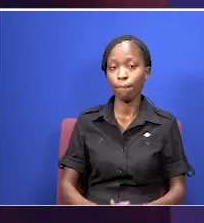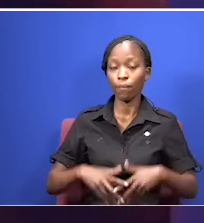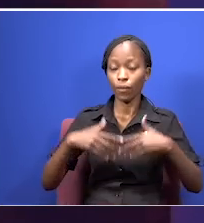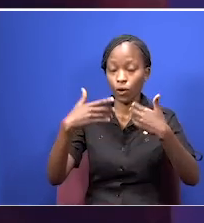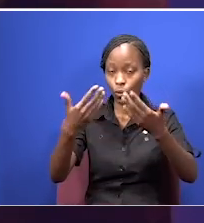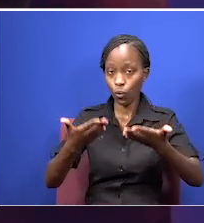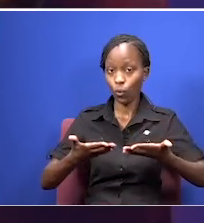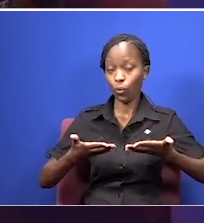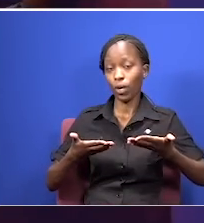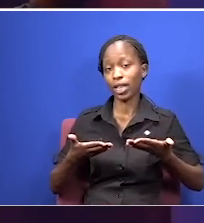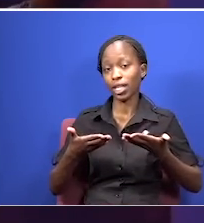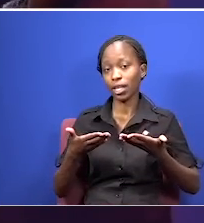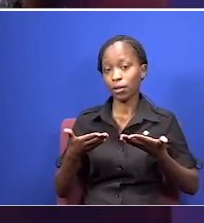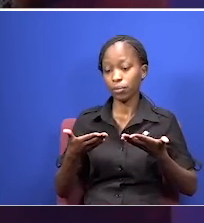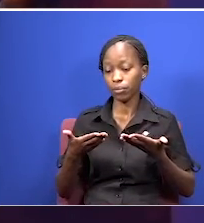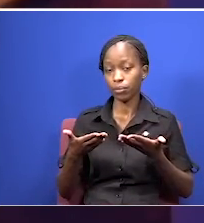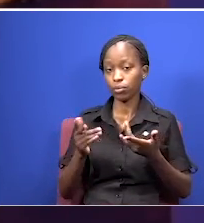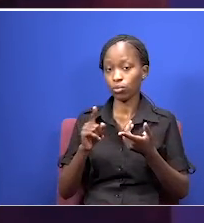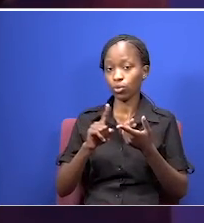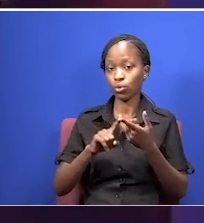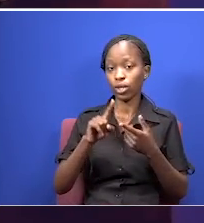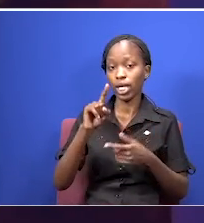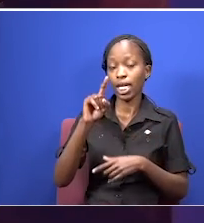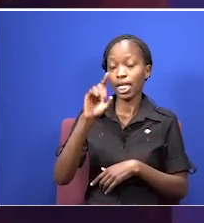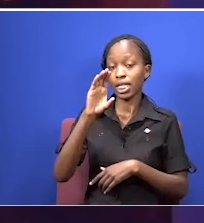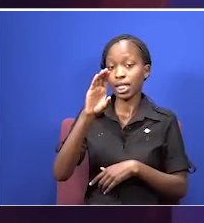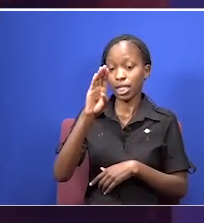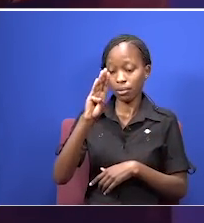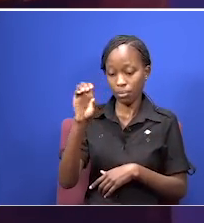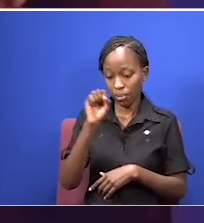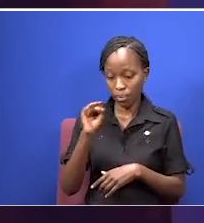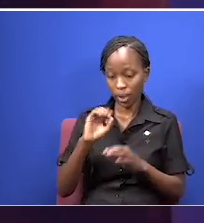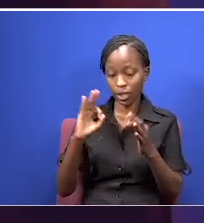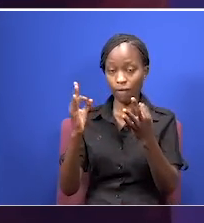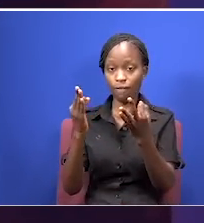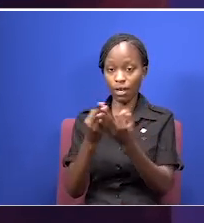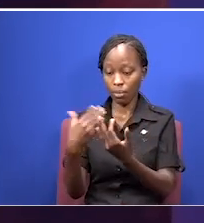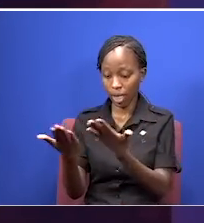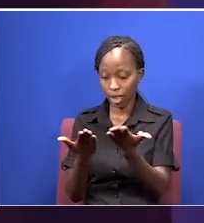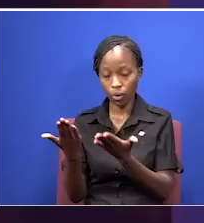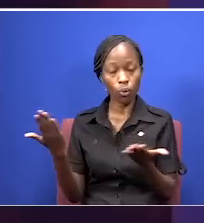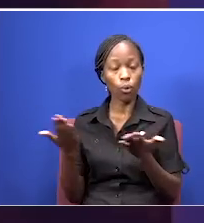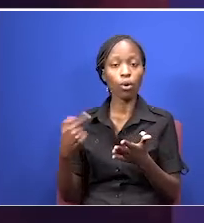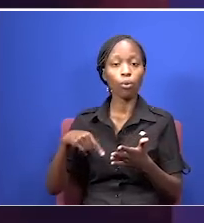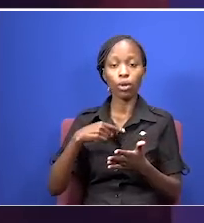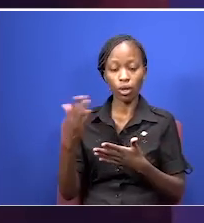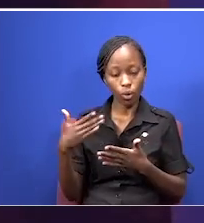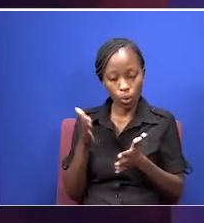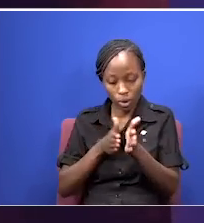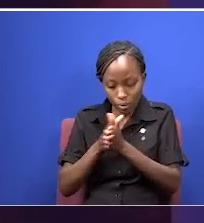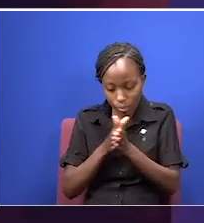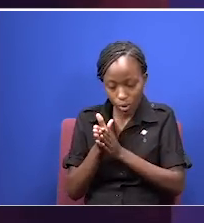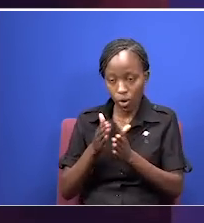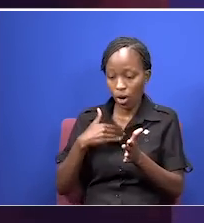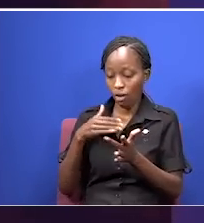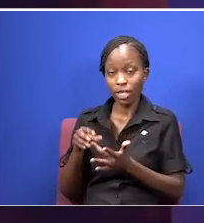a very warm welcome to the satan family service today where we always look forward for a